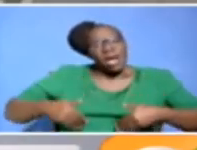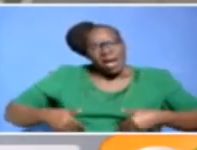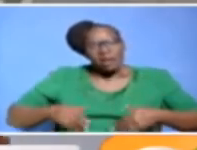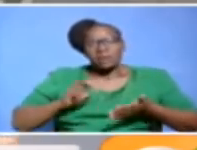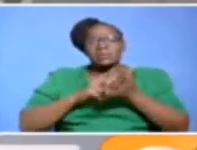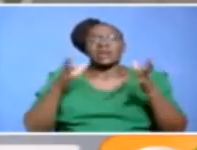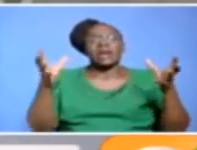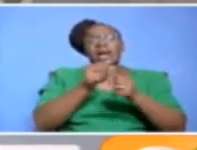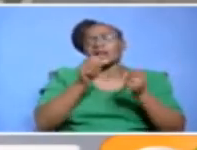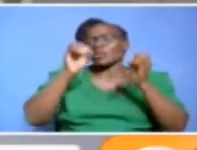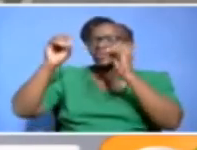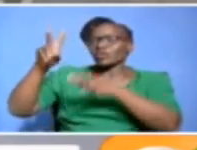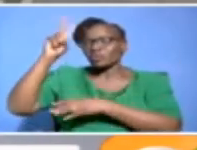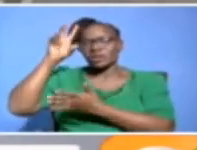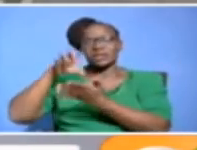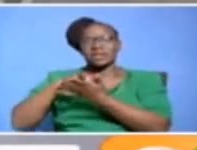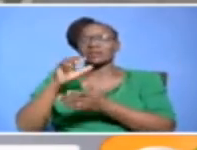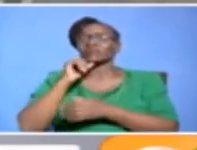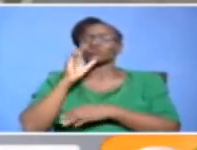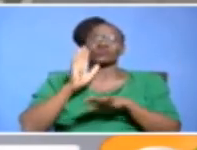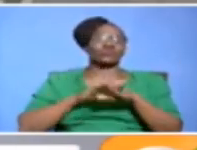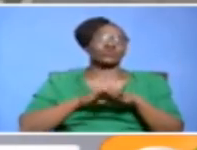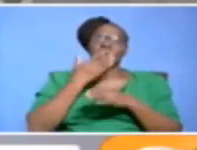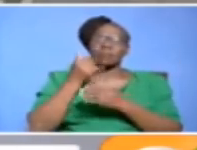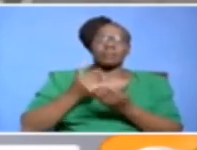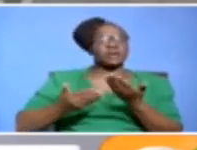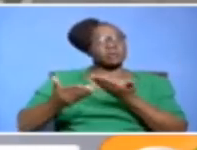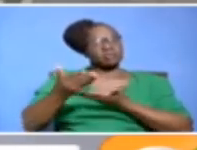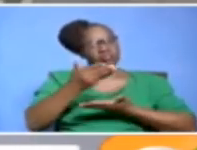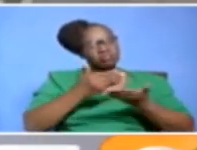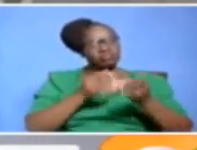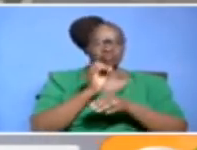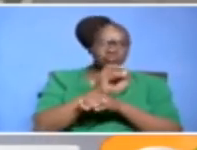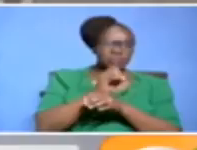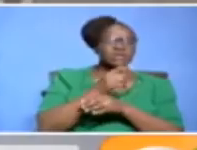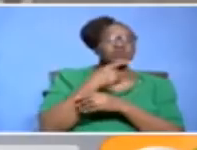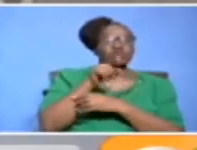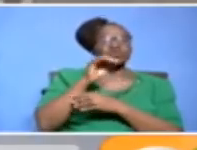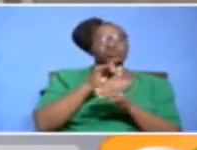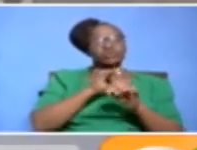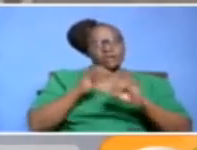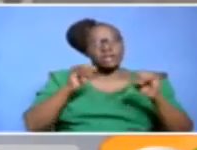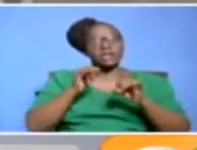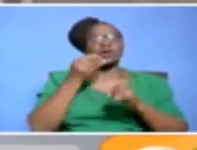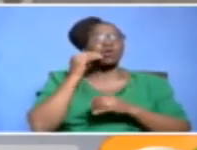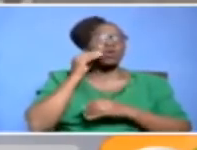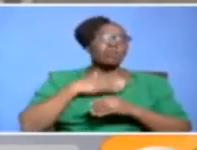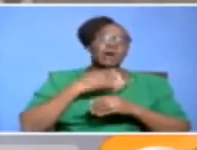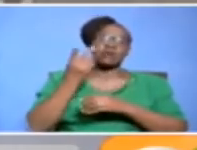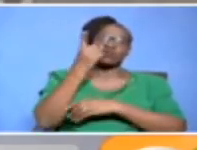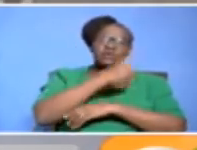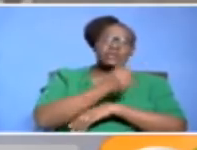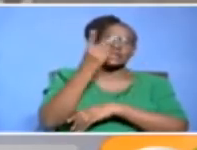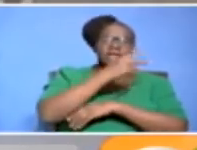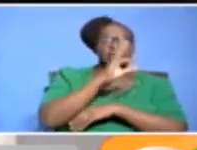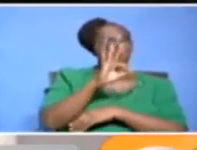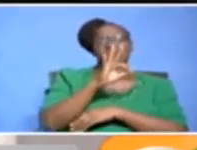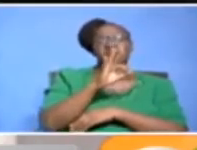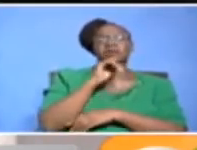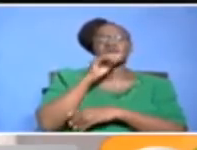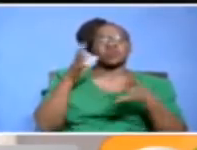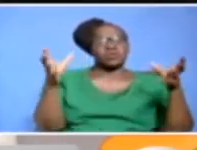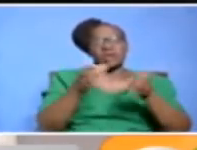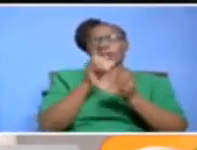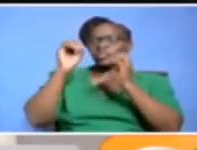of putting that child in cell. Just let them eat and then talk. Probably tell them, you're going to sweep my compound for the next 3 days instead of putting them in custody, you know?